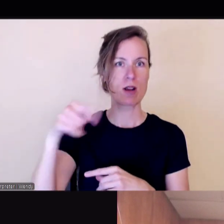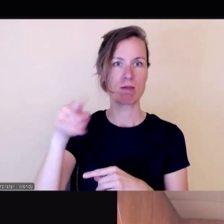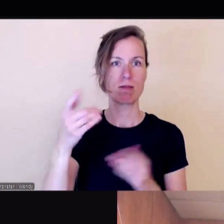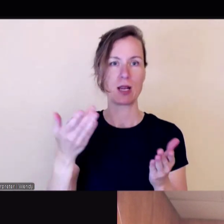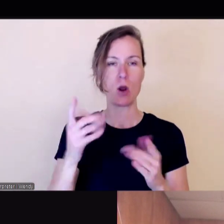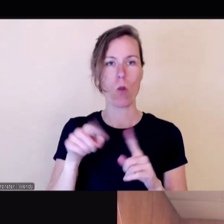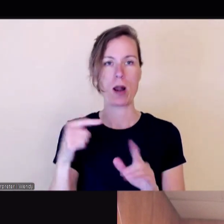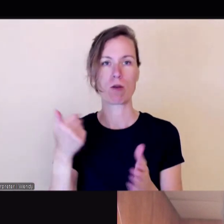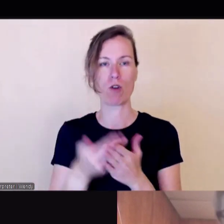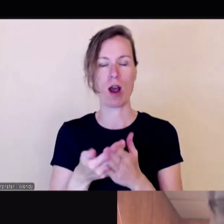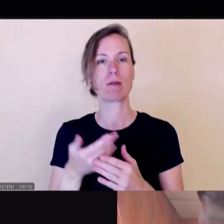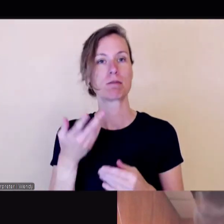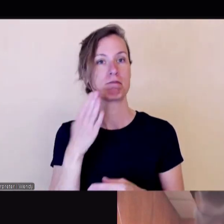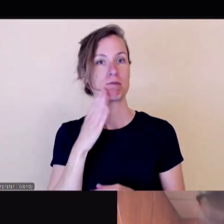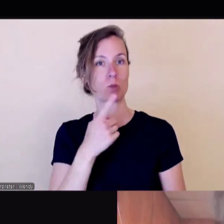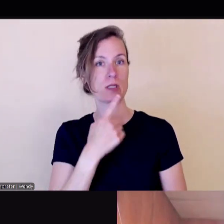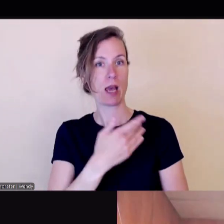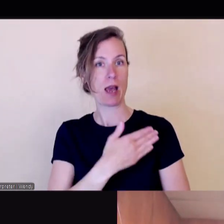Allegiance.